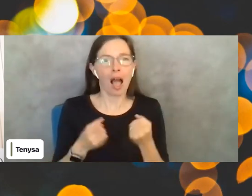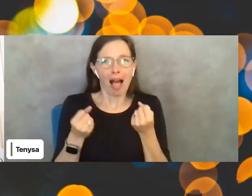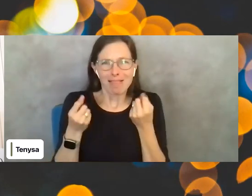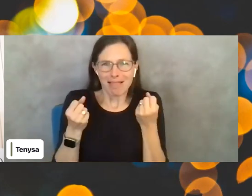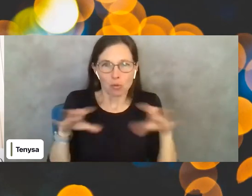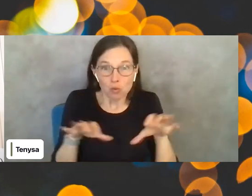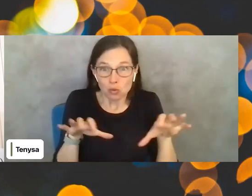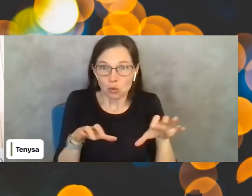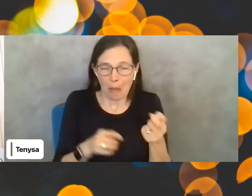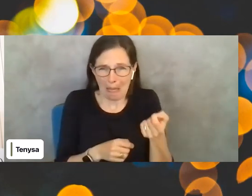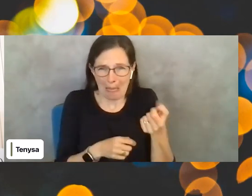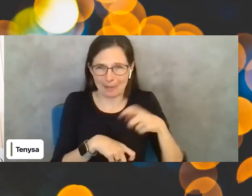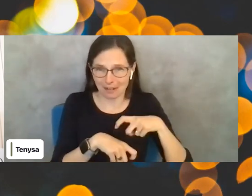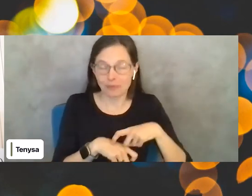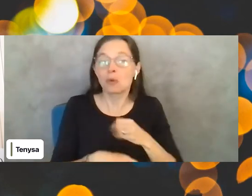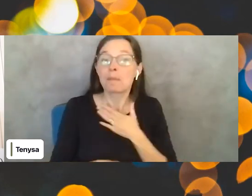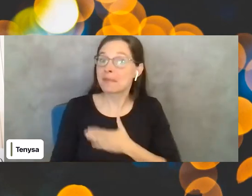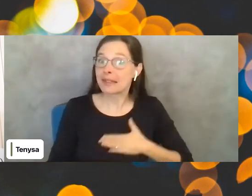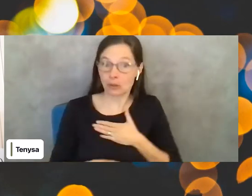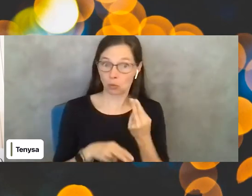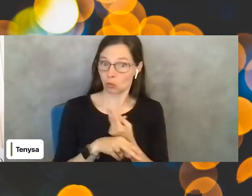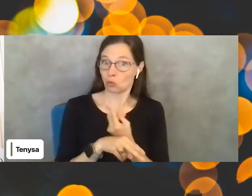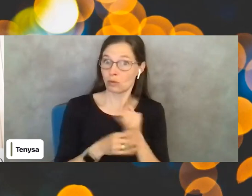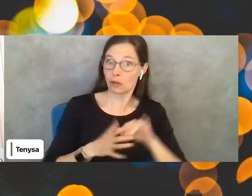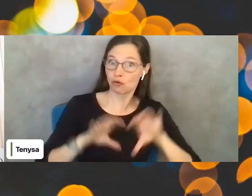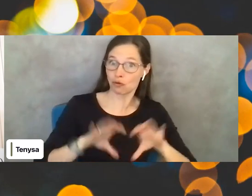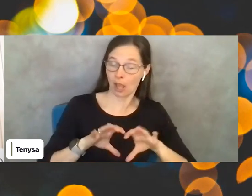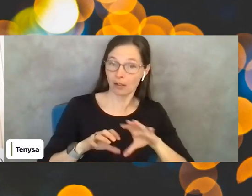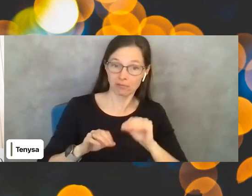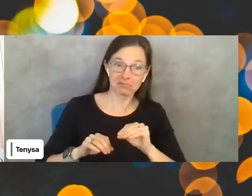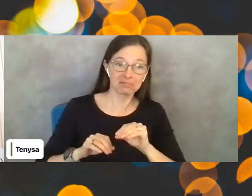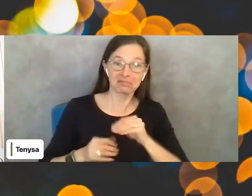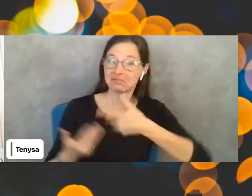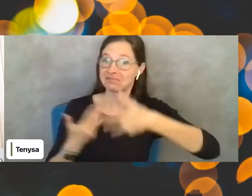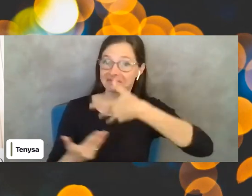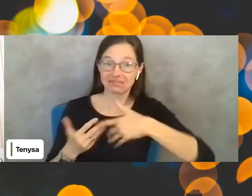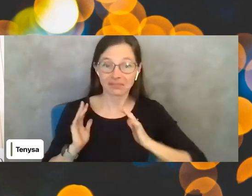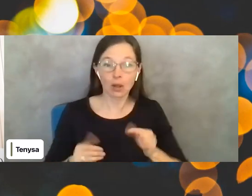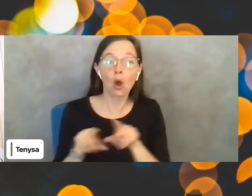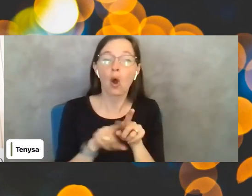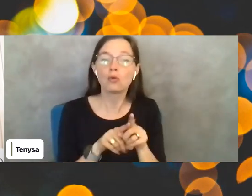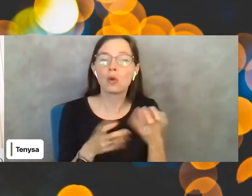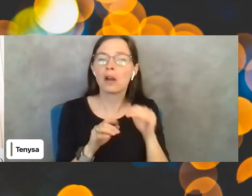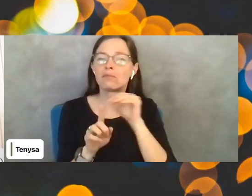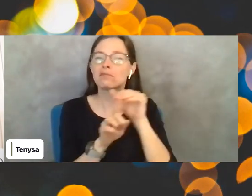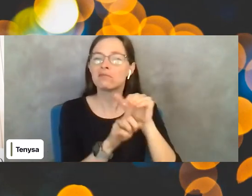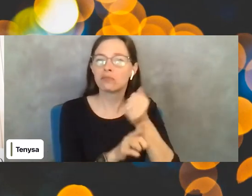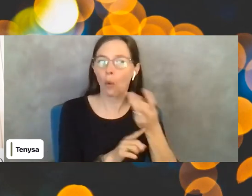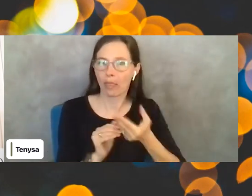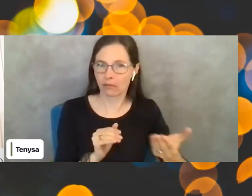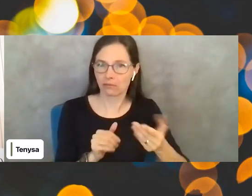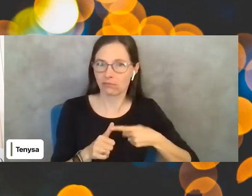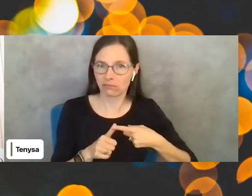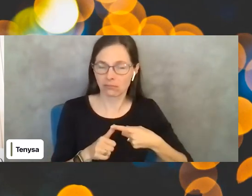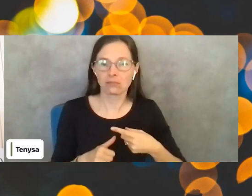time. So feel free to use that chat and chat with each other. I just want to do a couple of reminders here up at the top. So I'm just